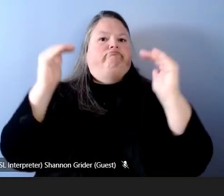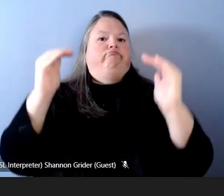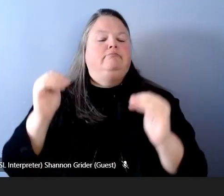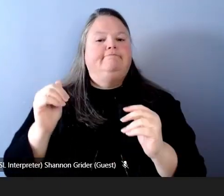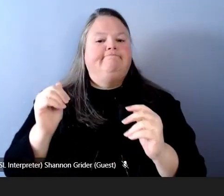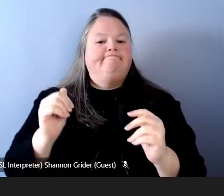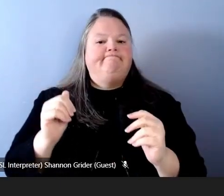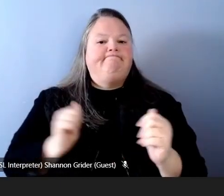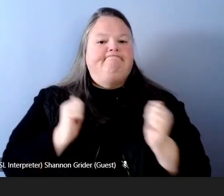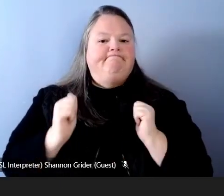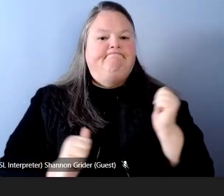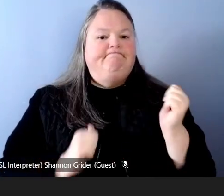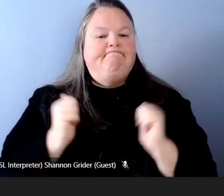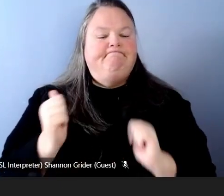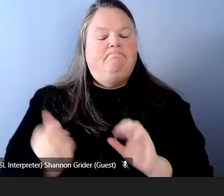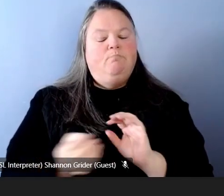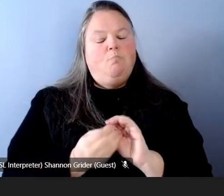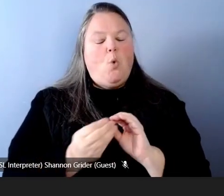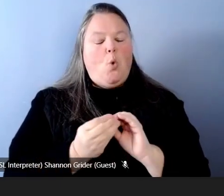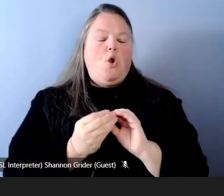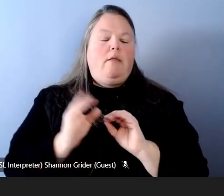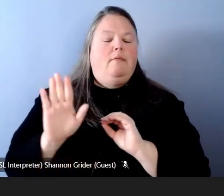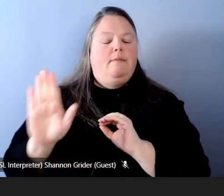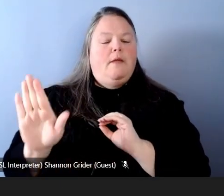ability to